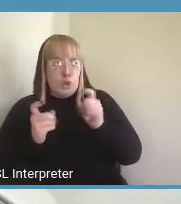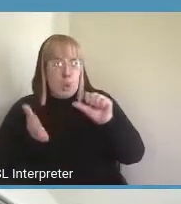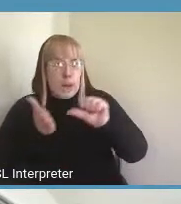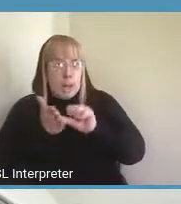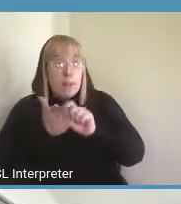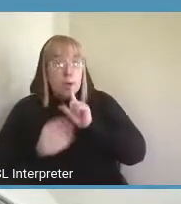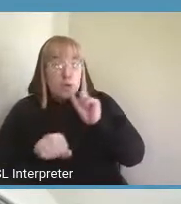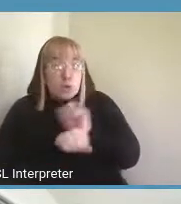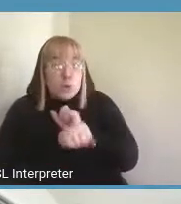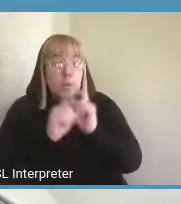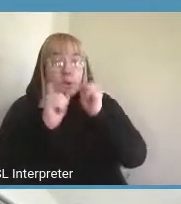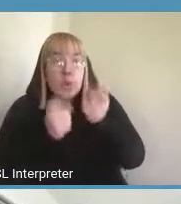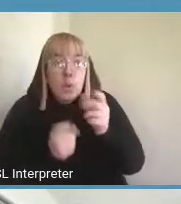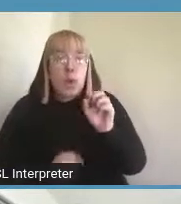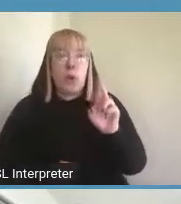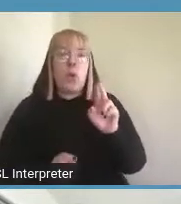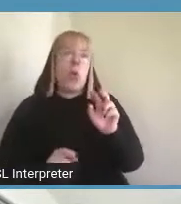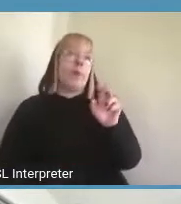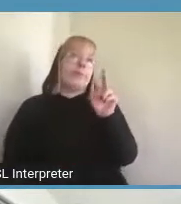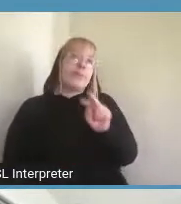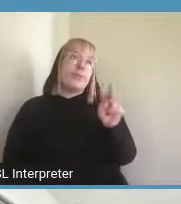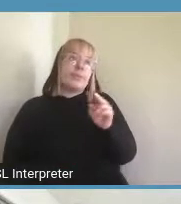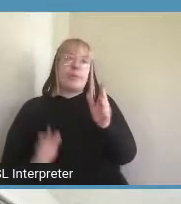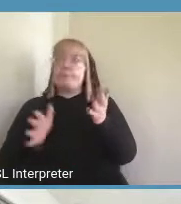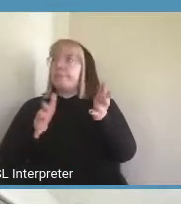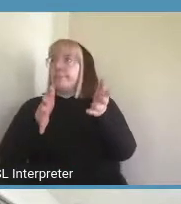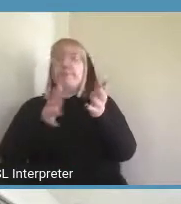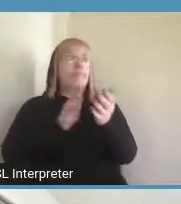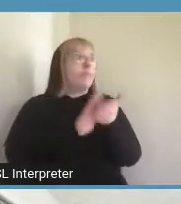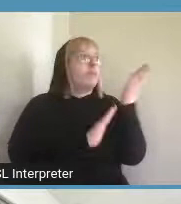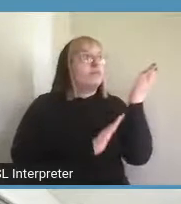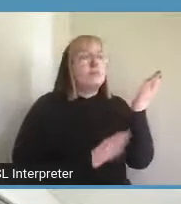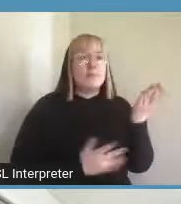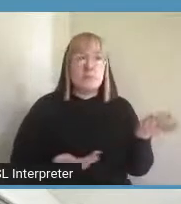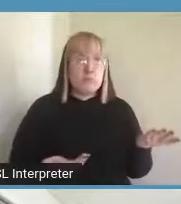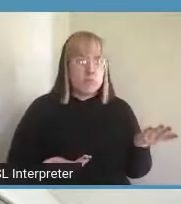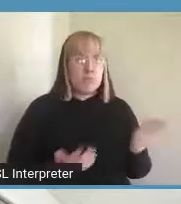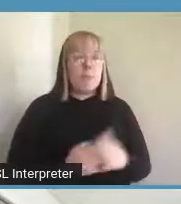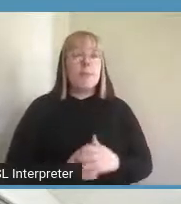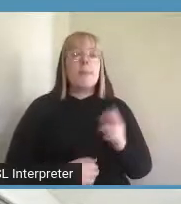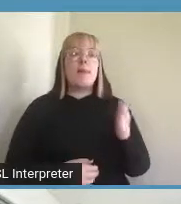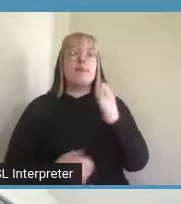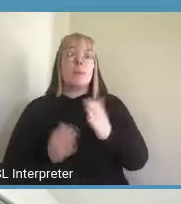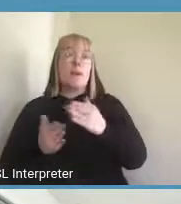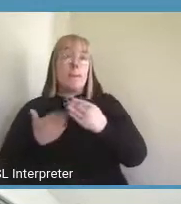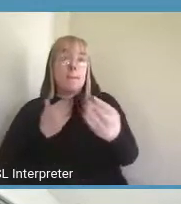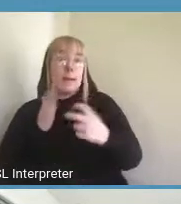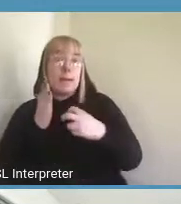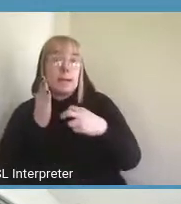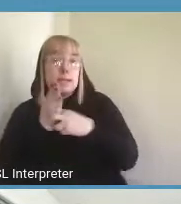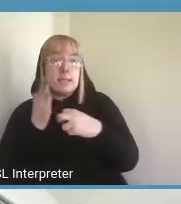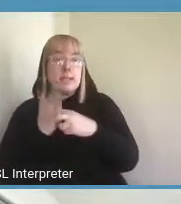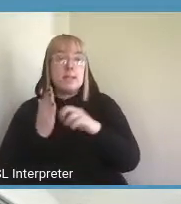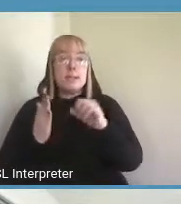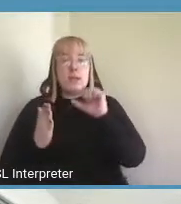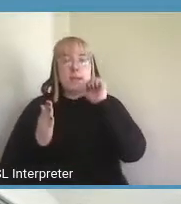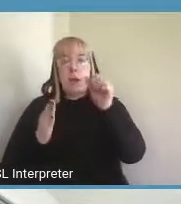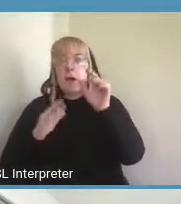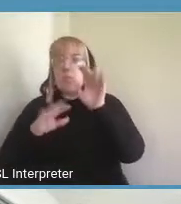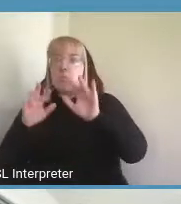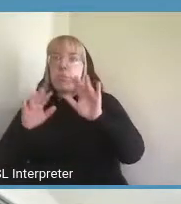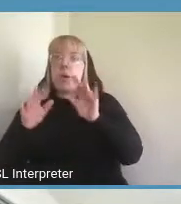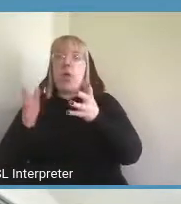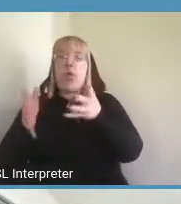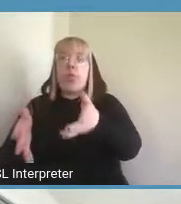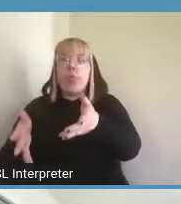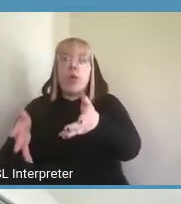a conversion. We want to see that when people go to buy a ticket that they're not abandoning the cart, which I'll show you